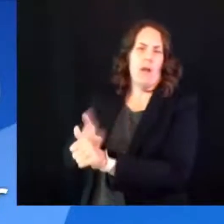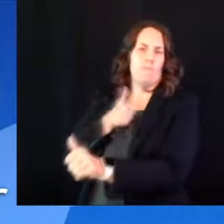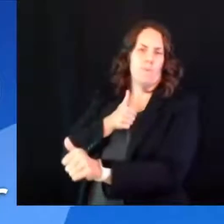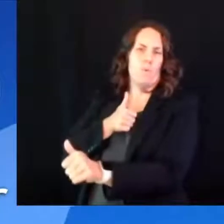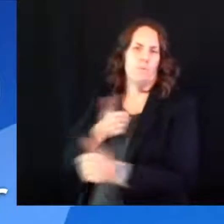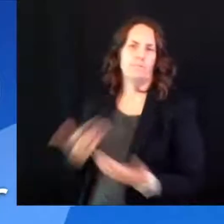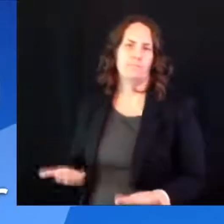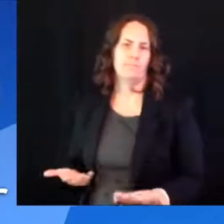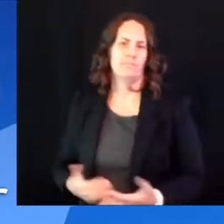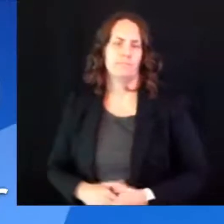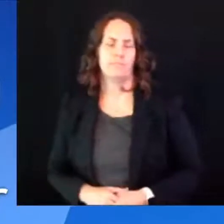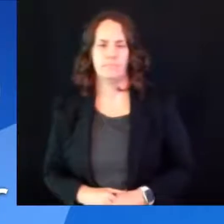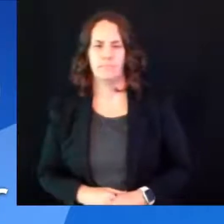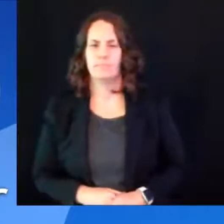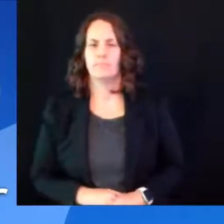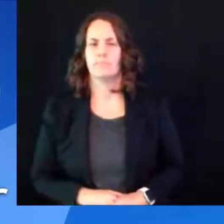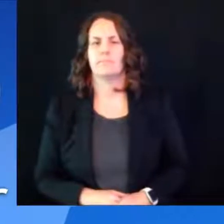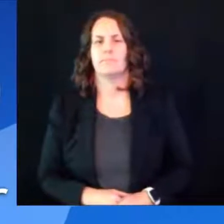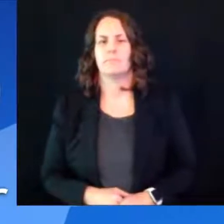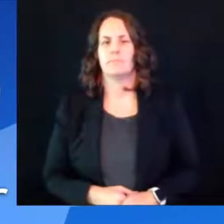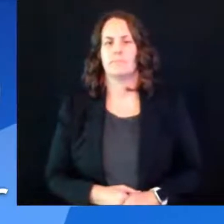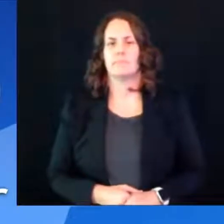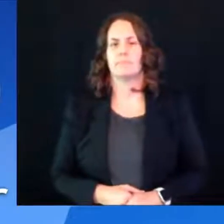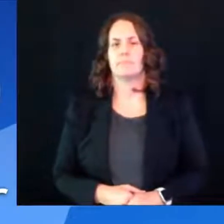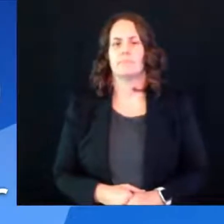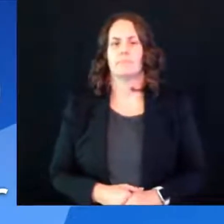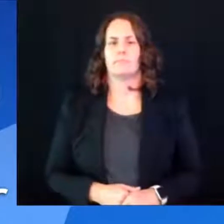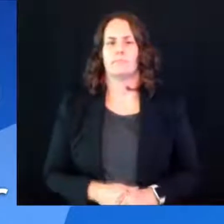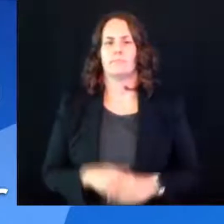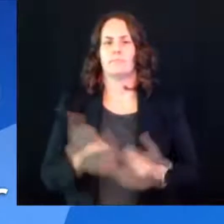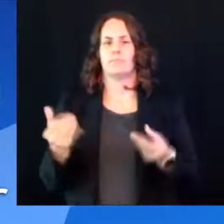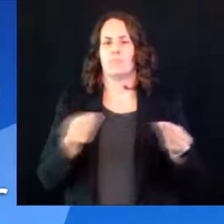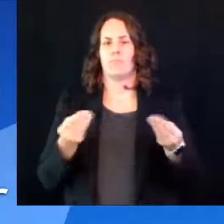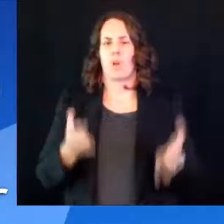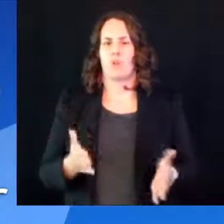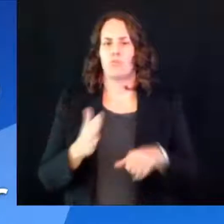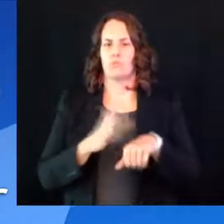Peguero, BAY in Green Bay. Joshua?